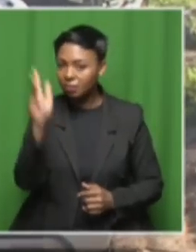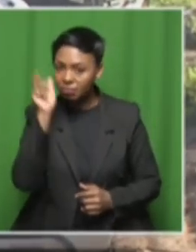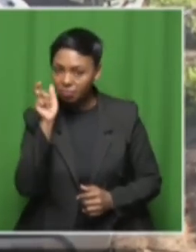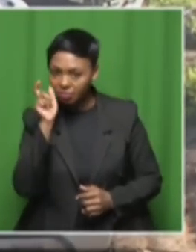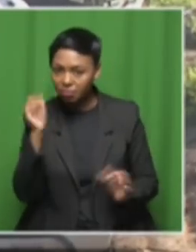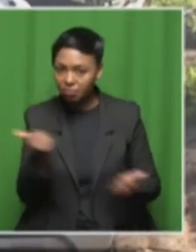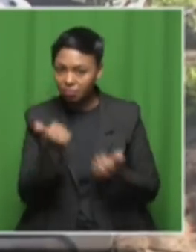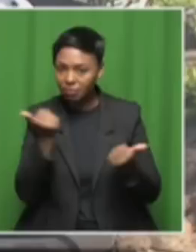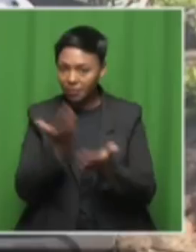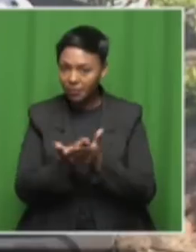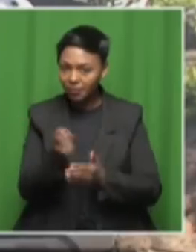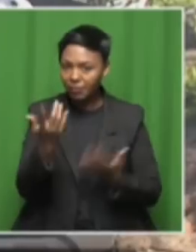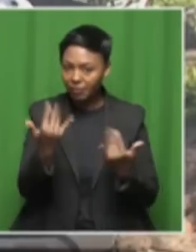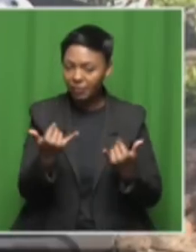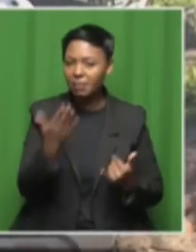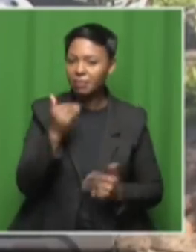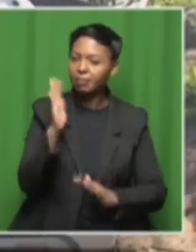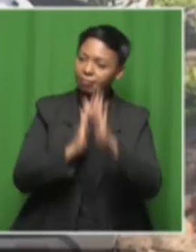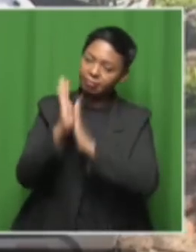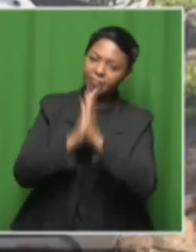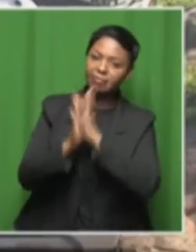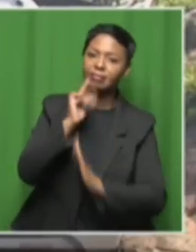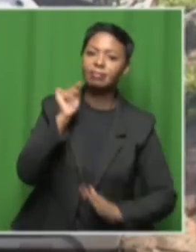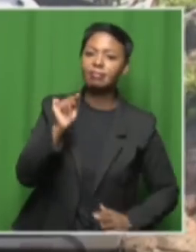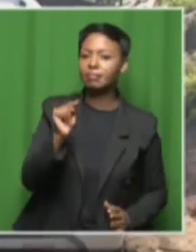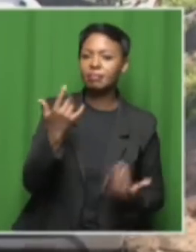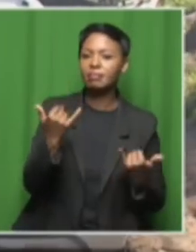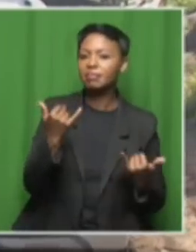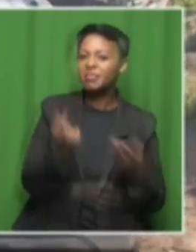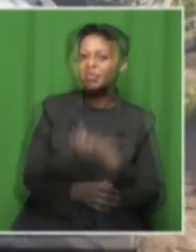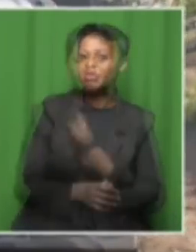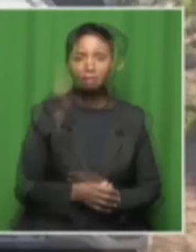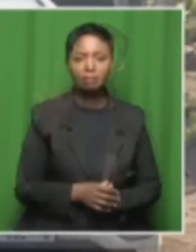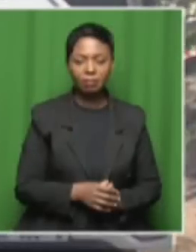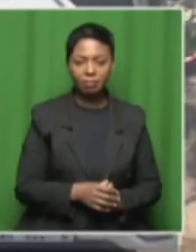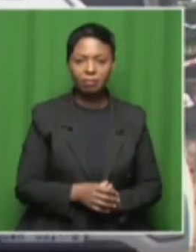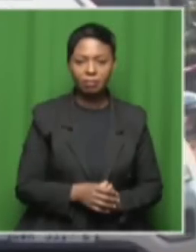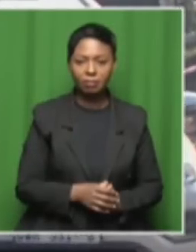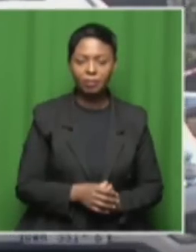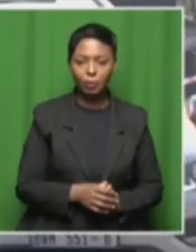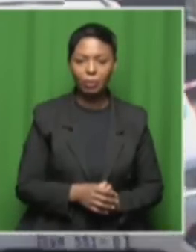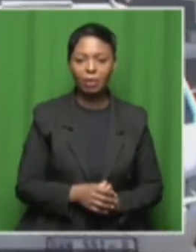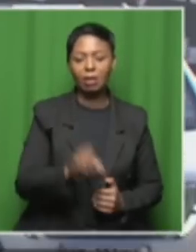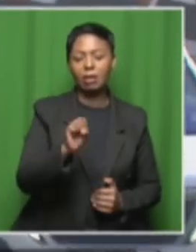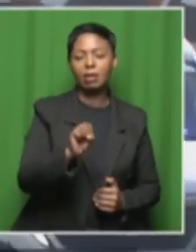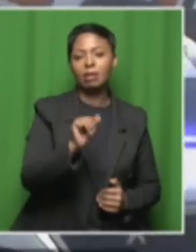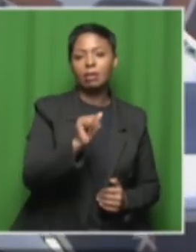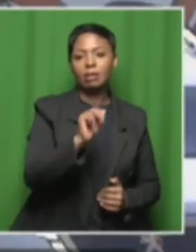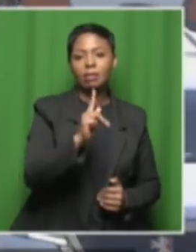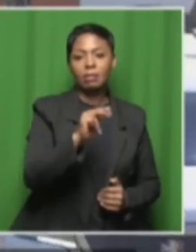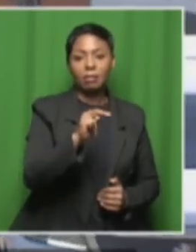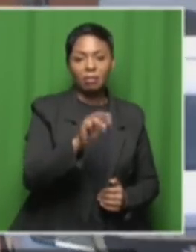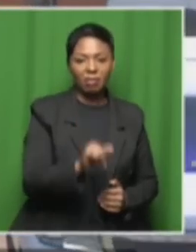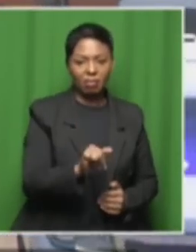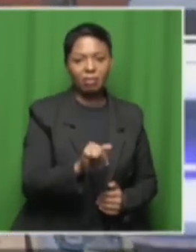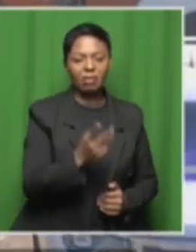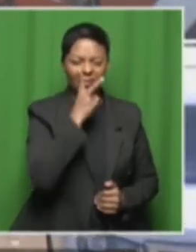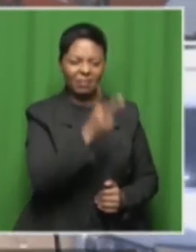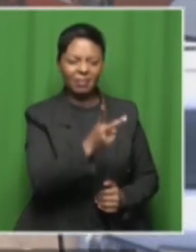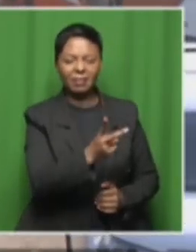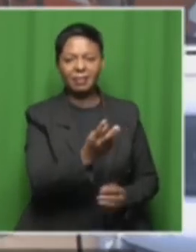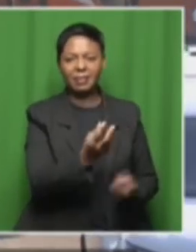hand it over to you just to give us a perspective of what's happening now. Well, Sakina, there does seem to be some movement, but I